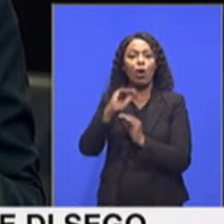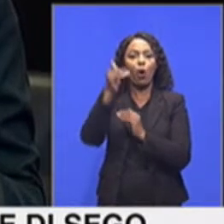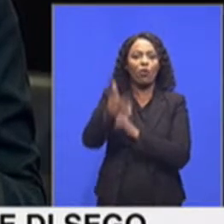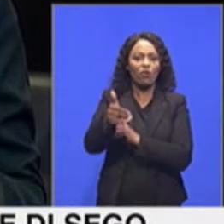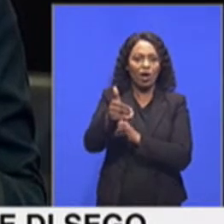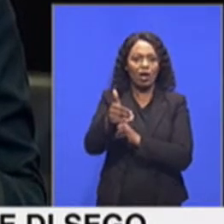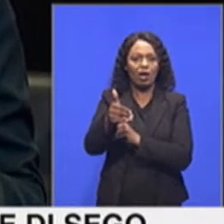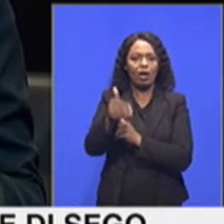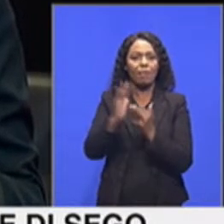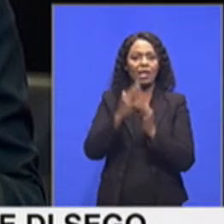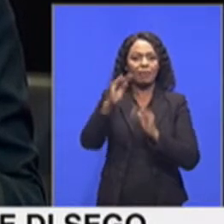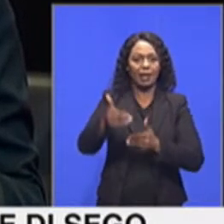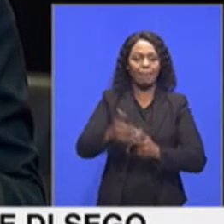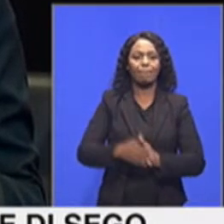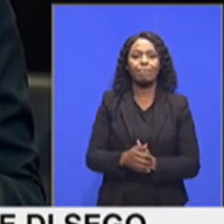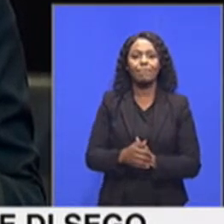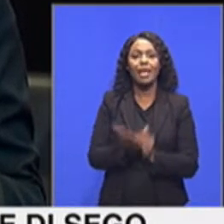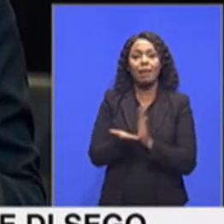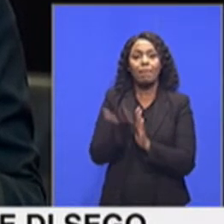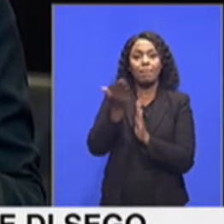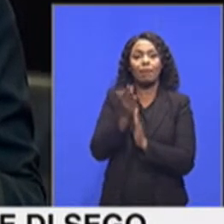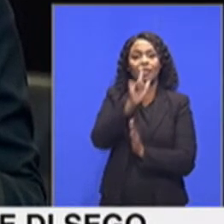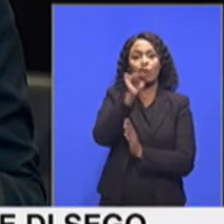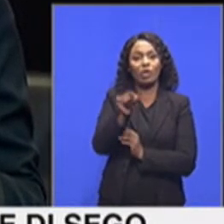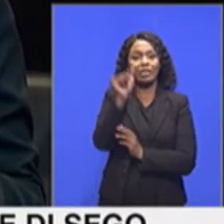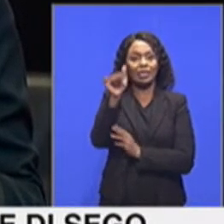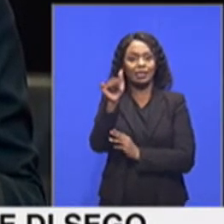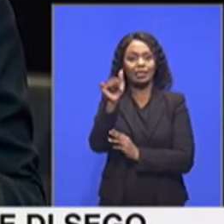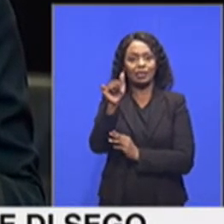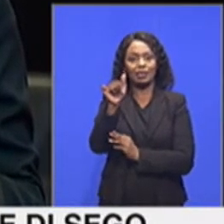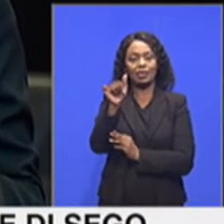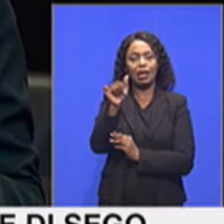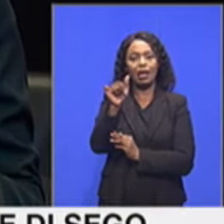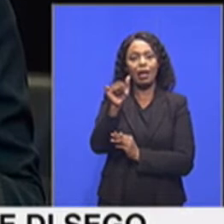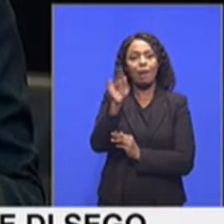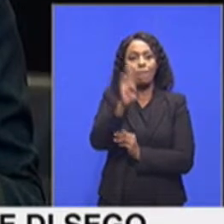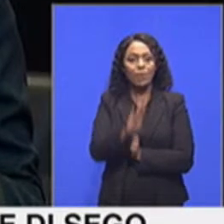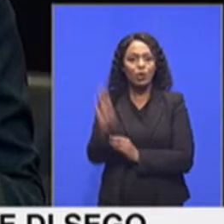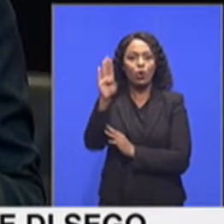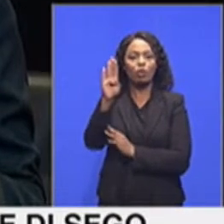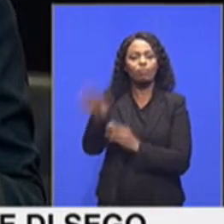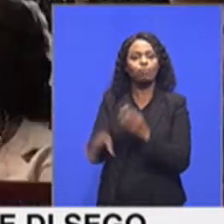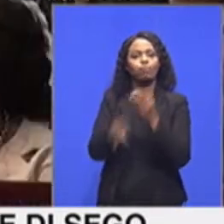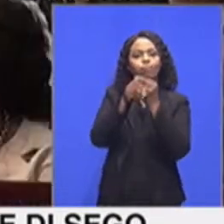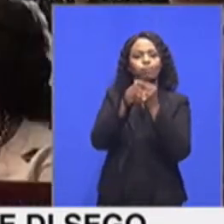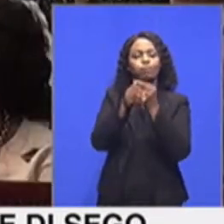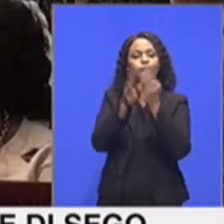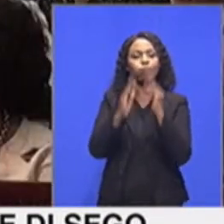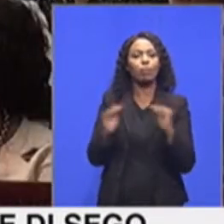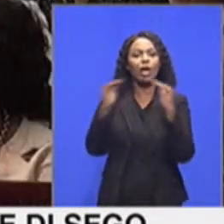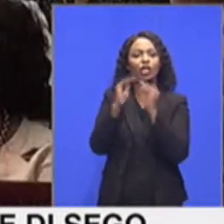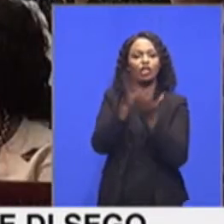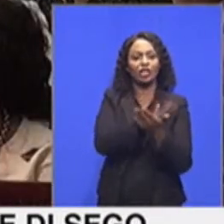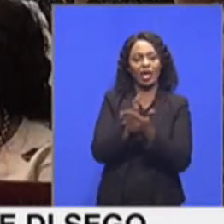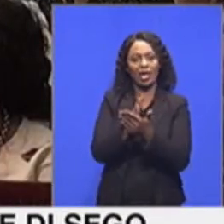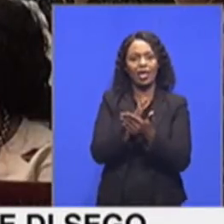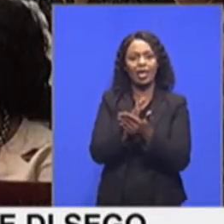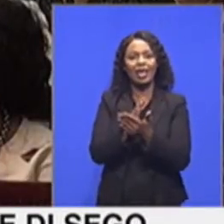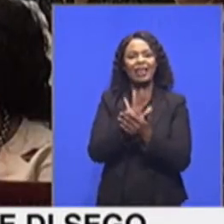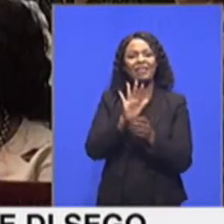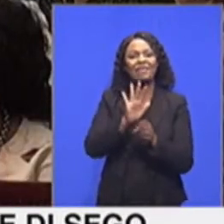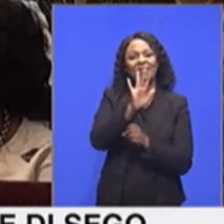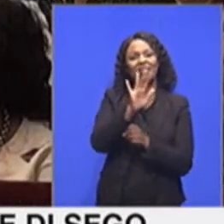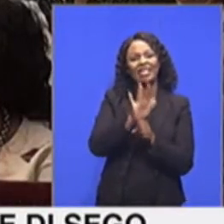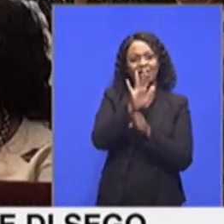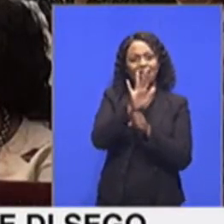The increase consists of 76.9 billion added to the provincial equitable share and 15.8 billion